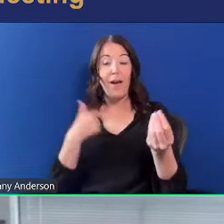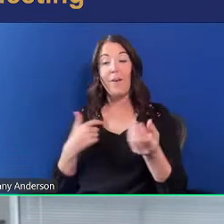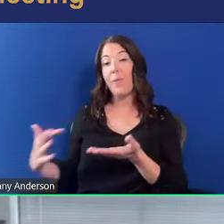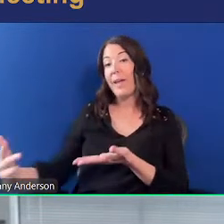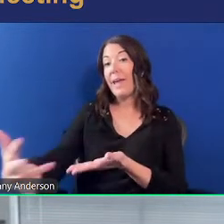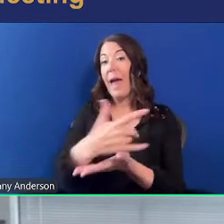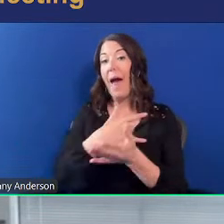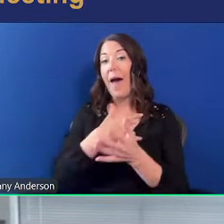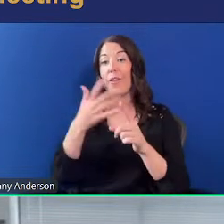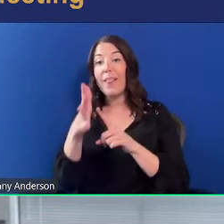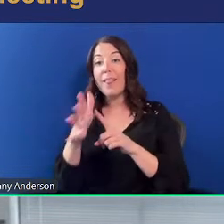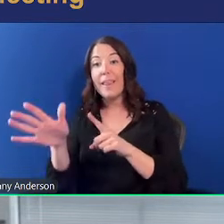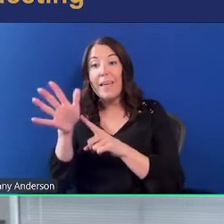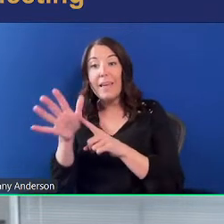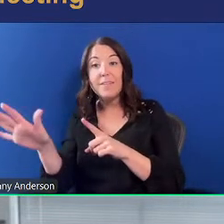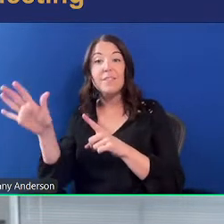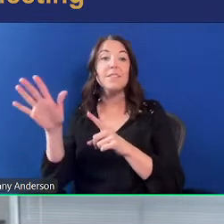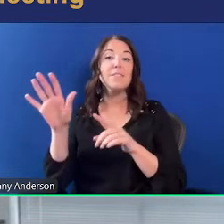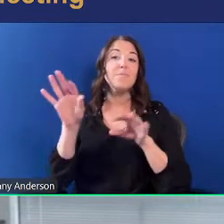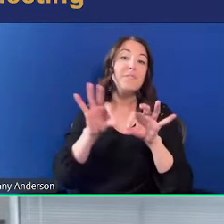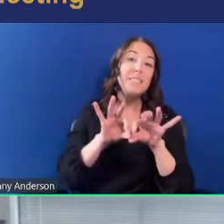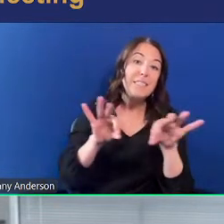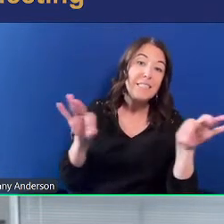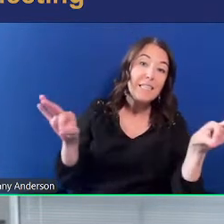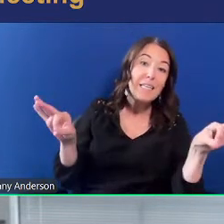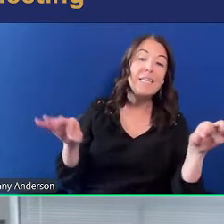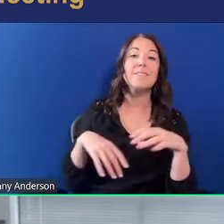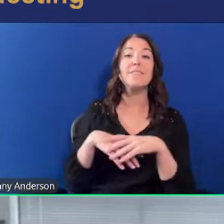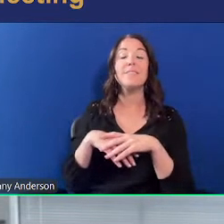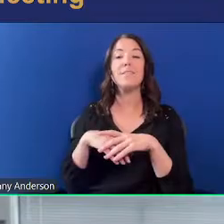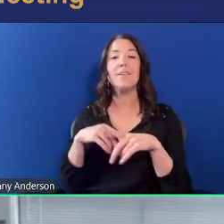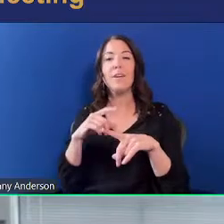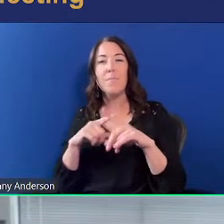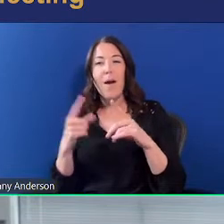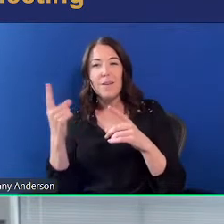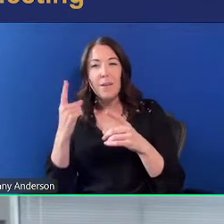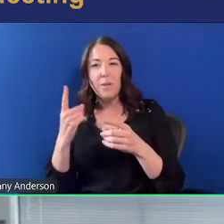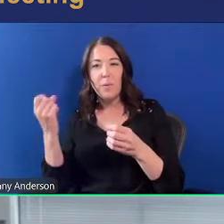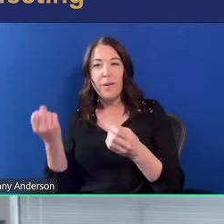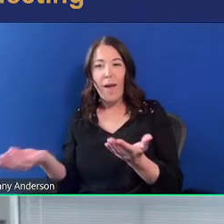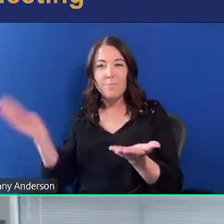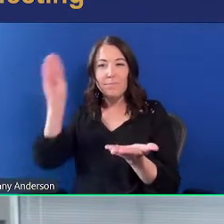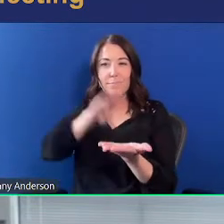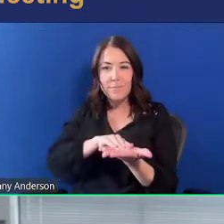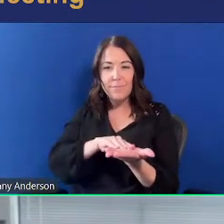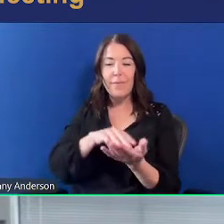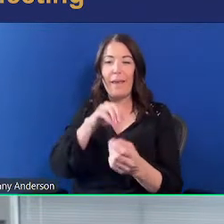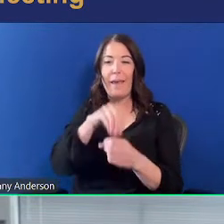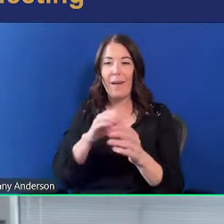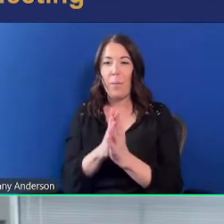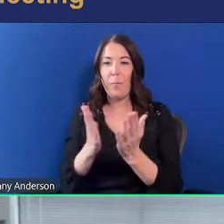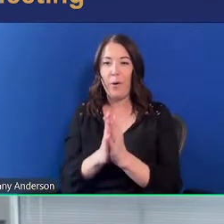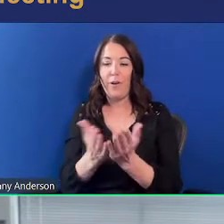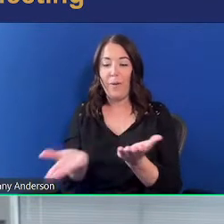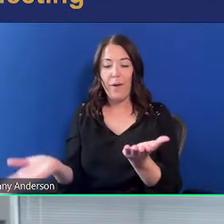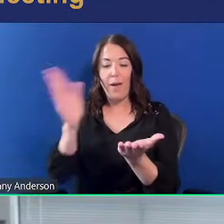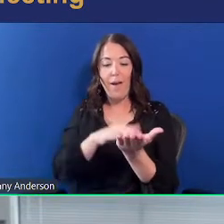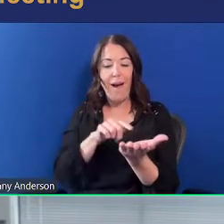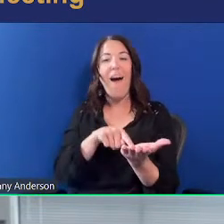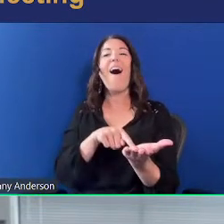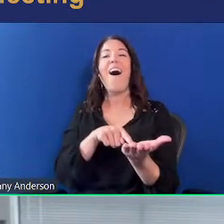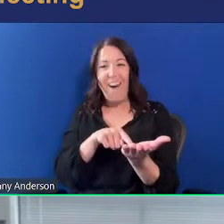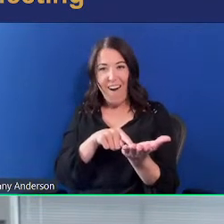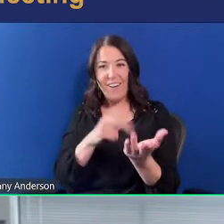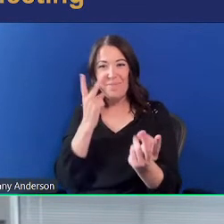we touched, or maybe a stick that we found, but something that we can put into a book, that we can read this book and remember the experience that we